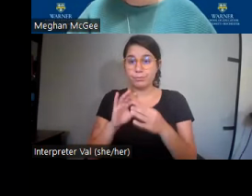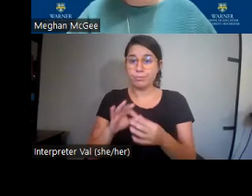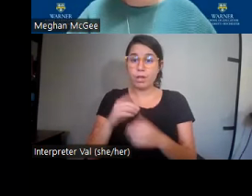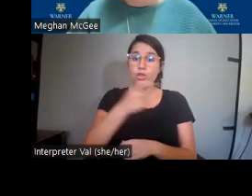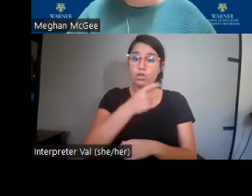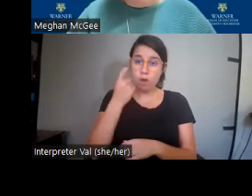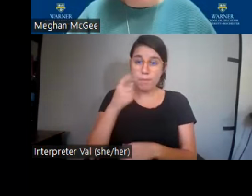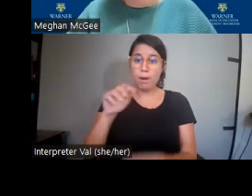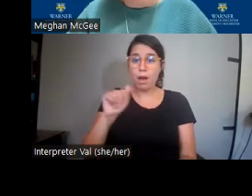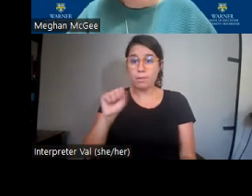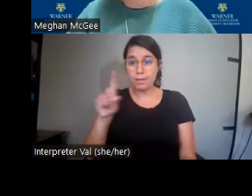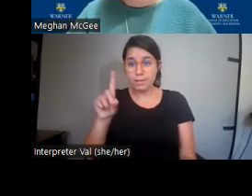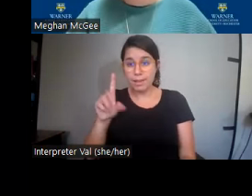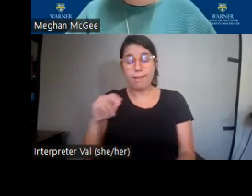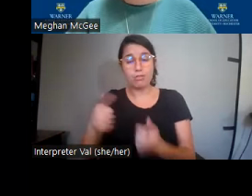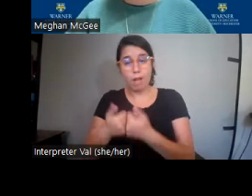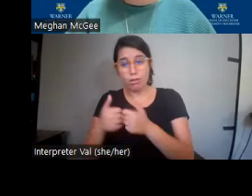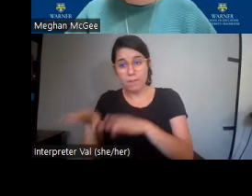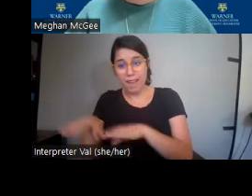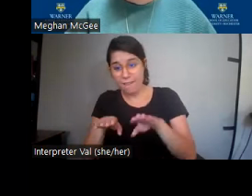disorder, and challenging behavior,